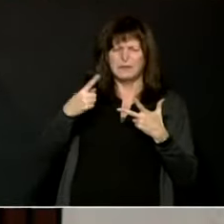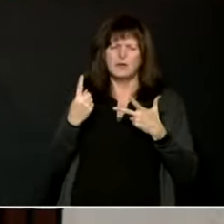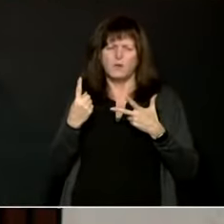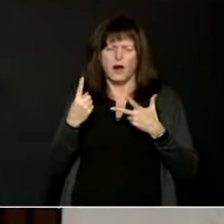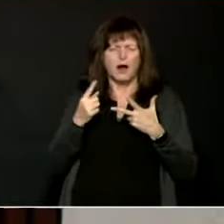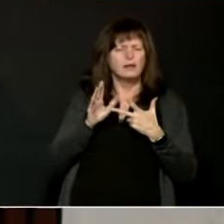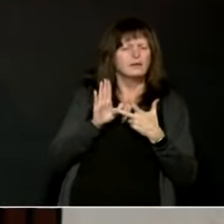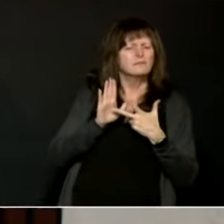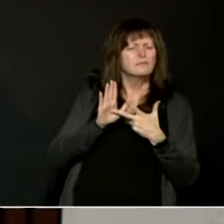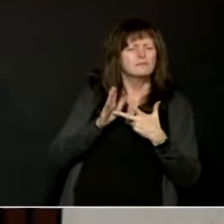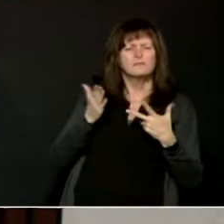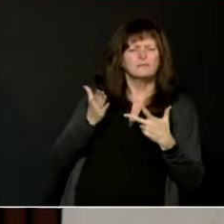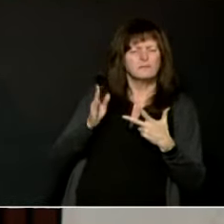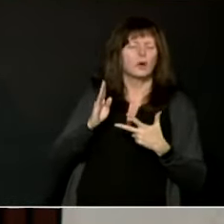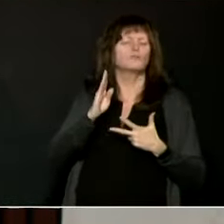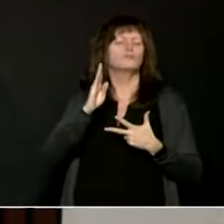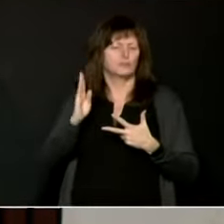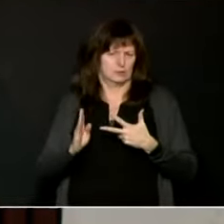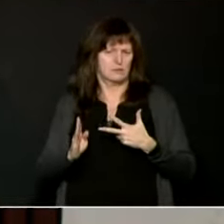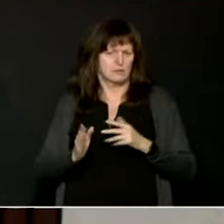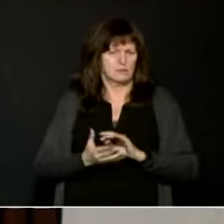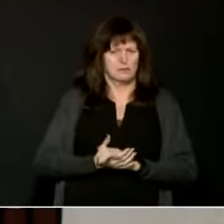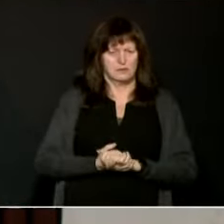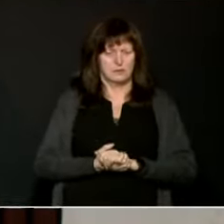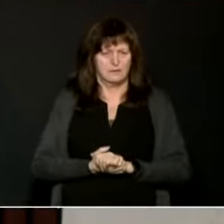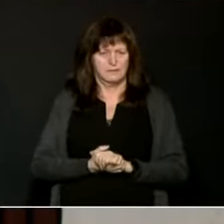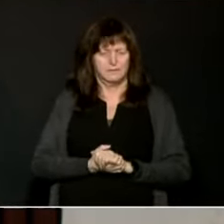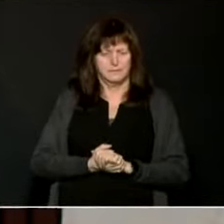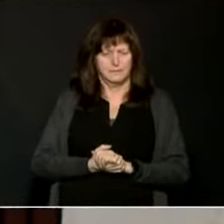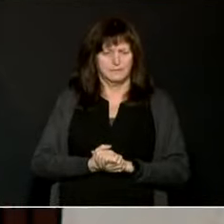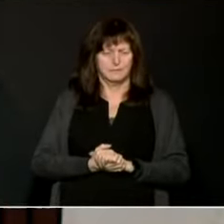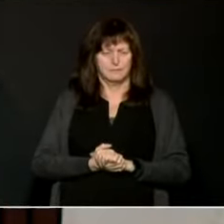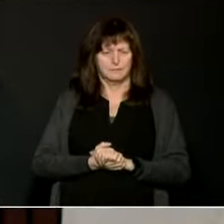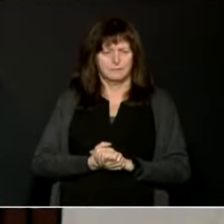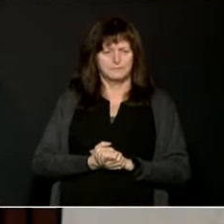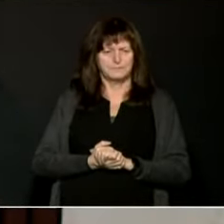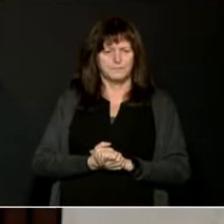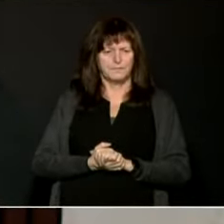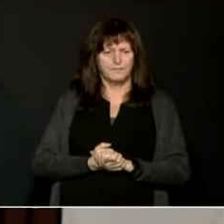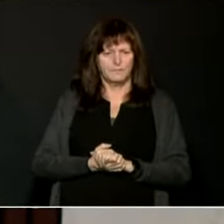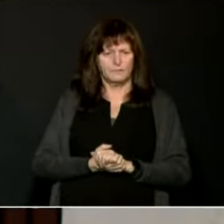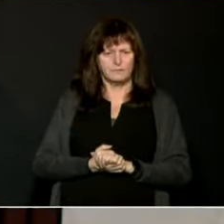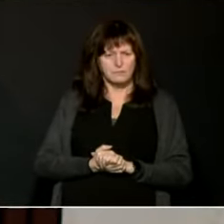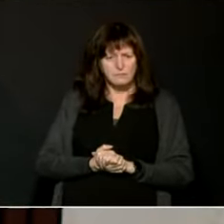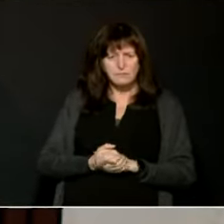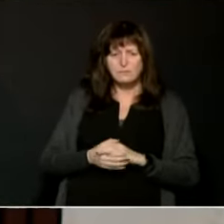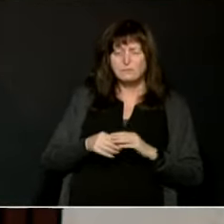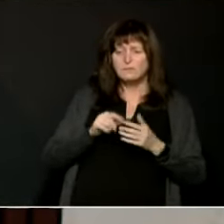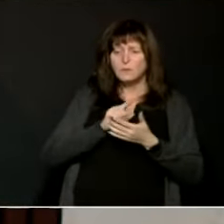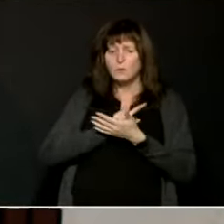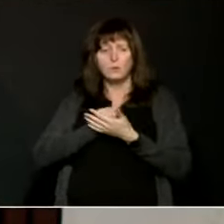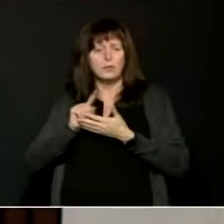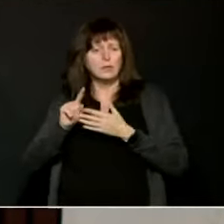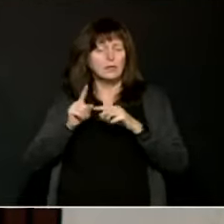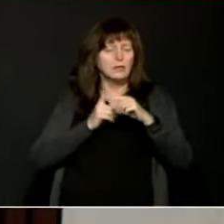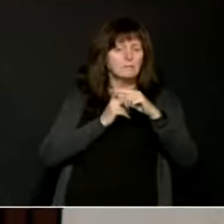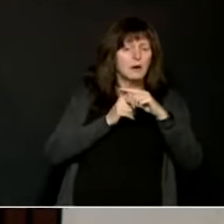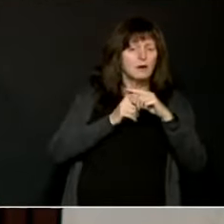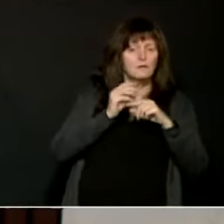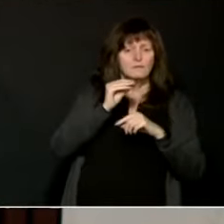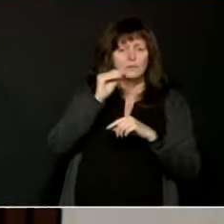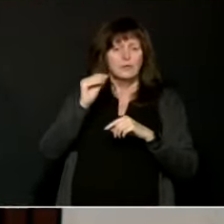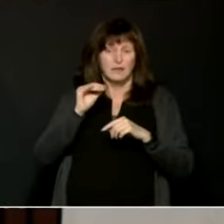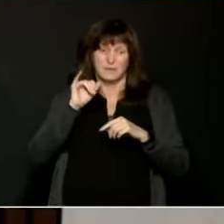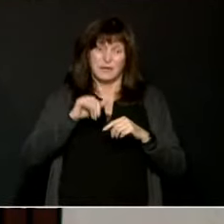identified in Brazil. The weekly percent positivity for cases tested for mutations or for variants